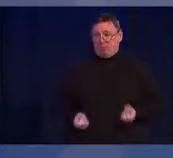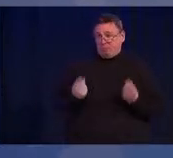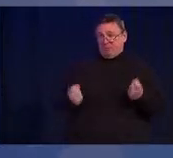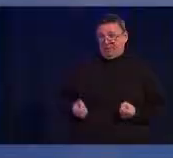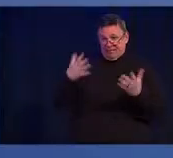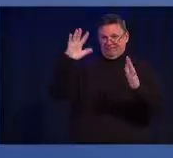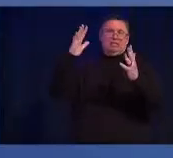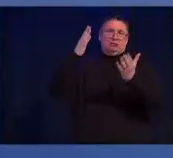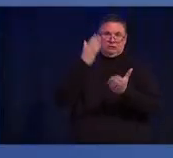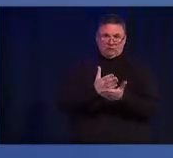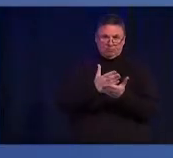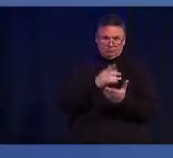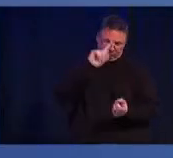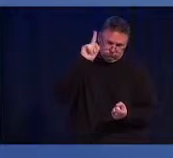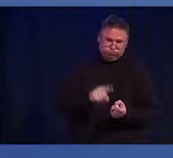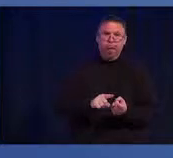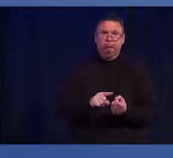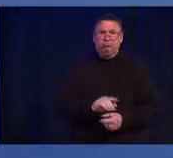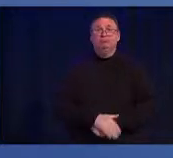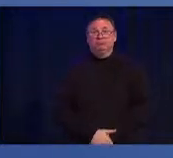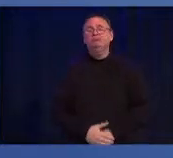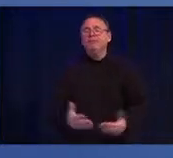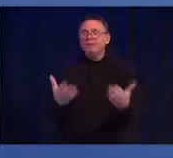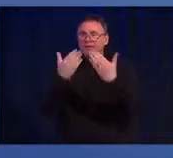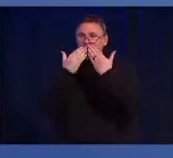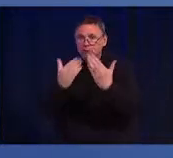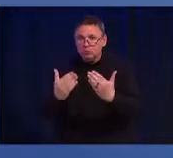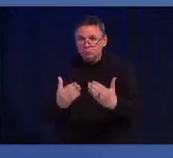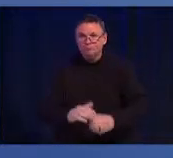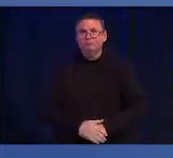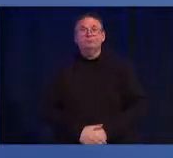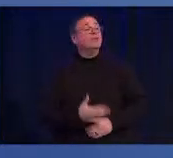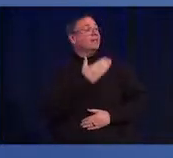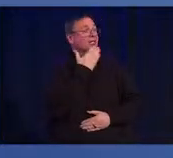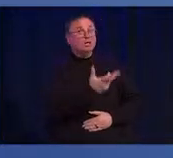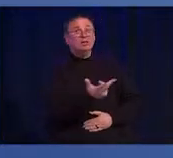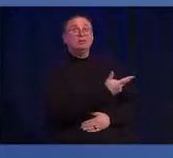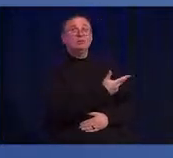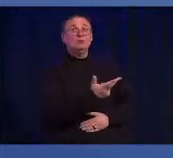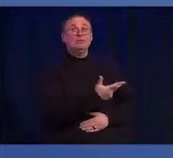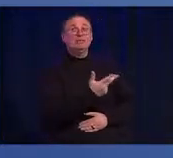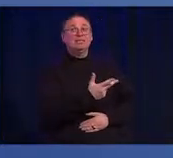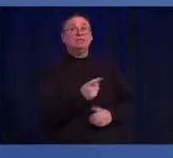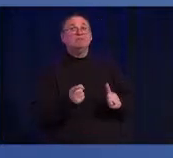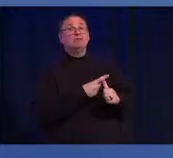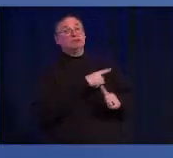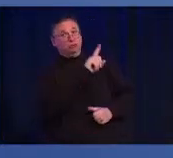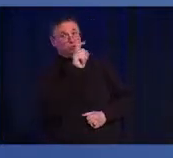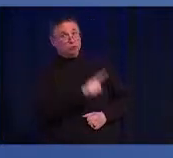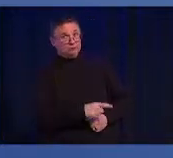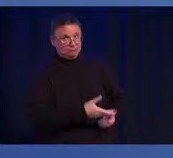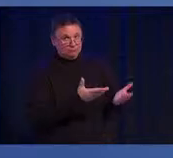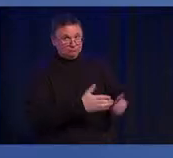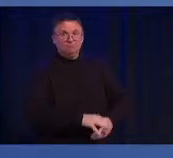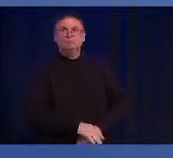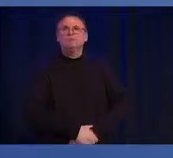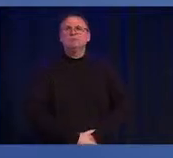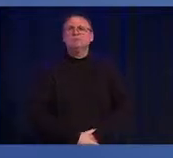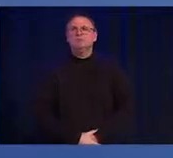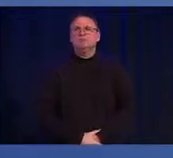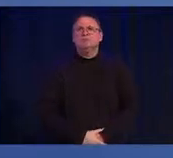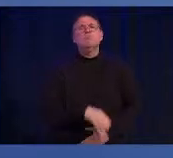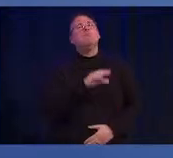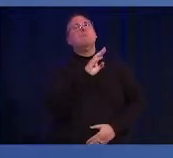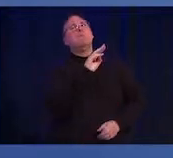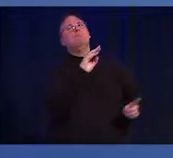you. Thank you, candidates. We'll now go to our first question. Ms. McCormick, the economy is top of